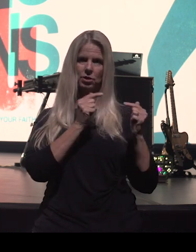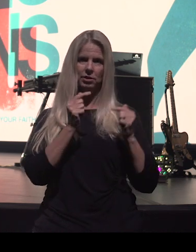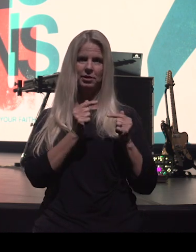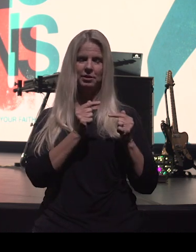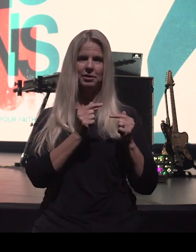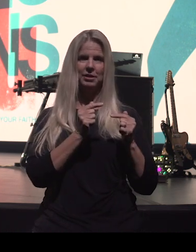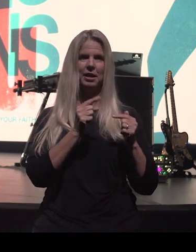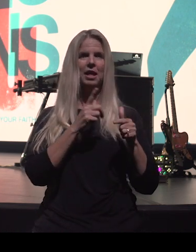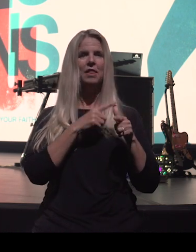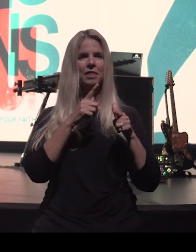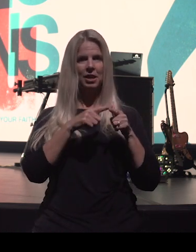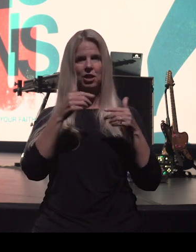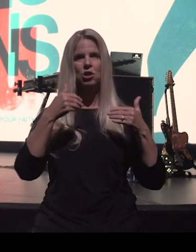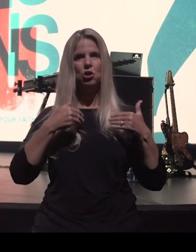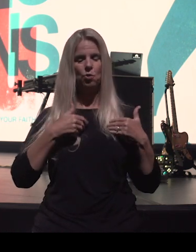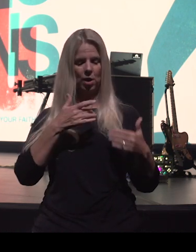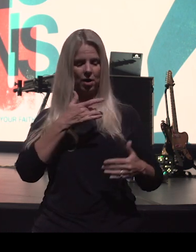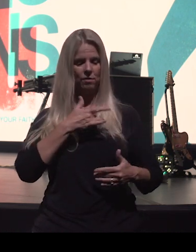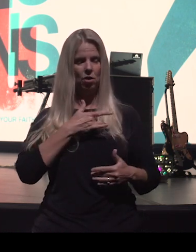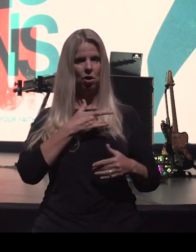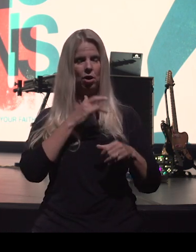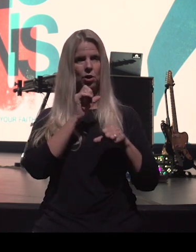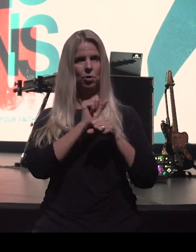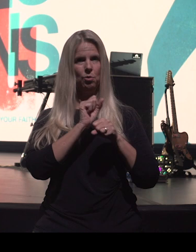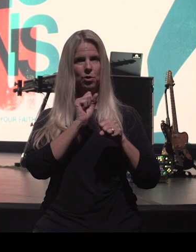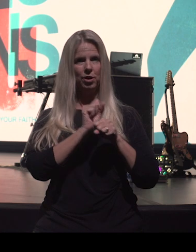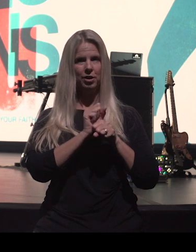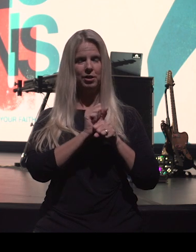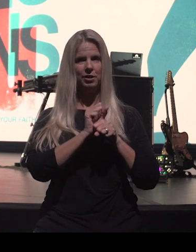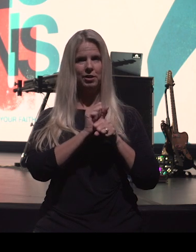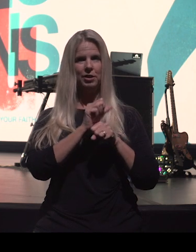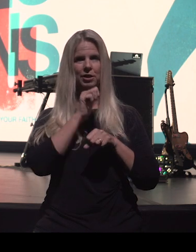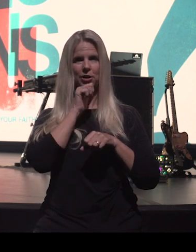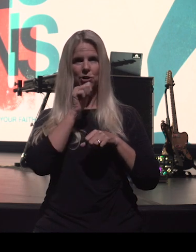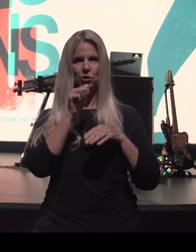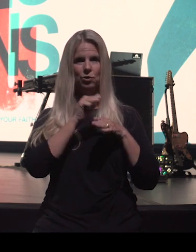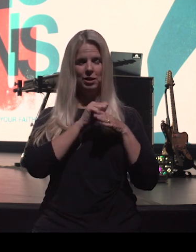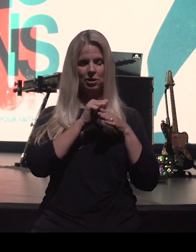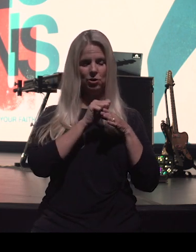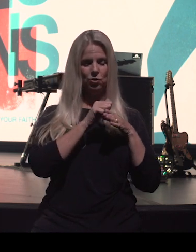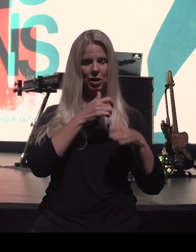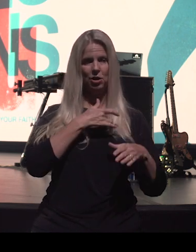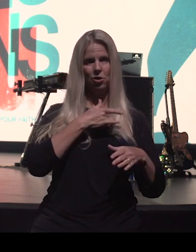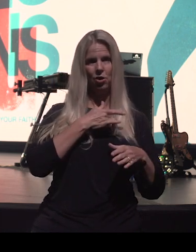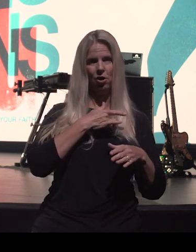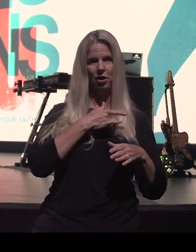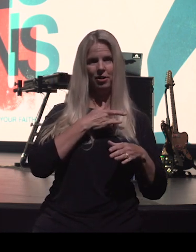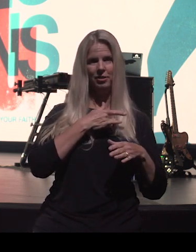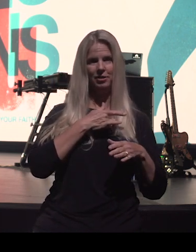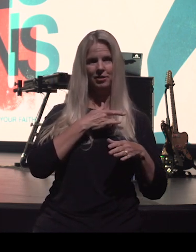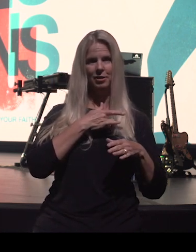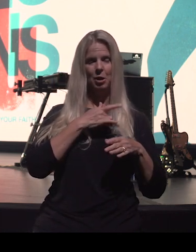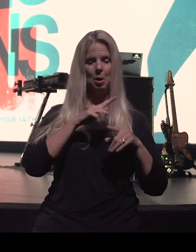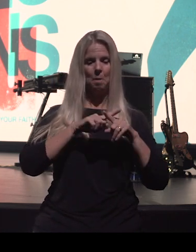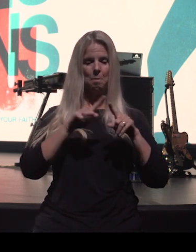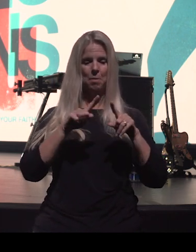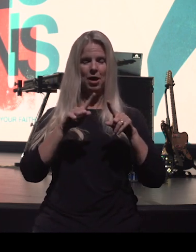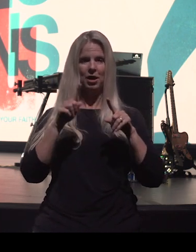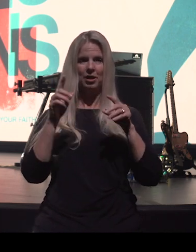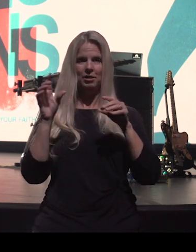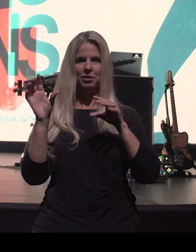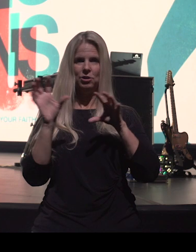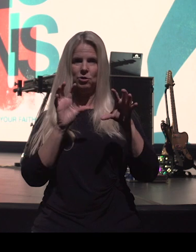heart work to do. You've undertrained with your heart, and you've overtrained with your hands. I've been there as a